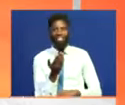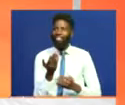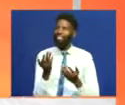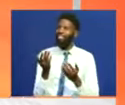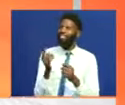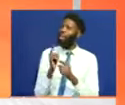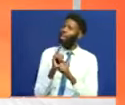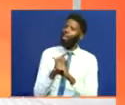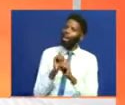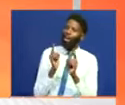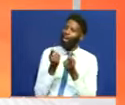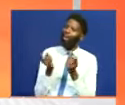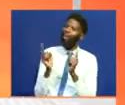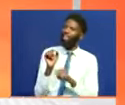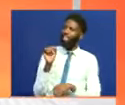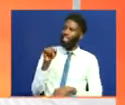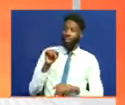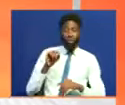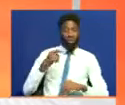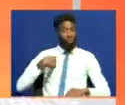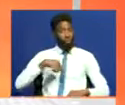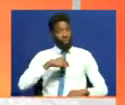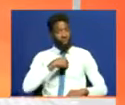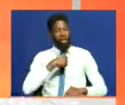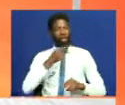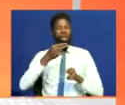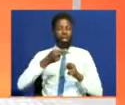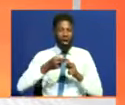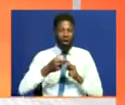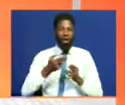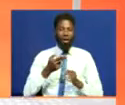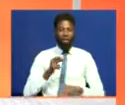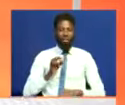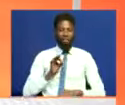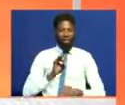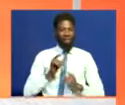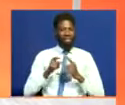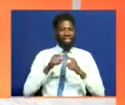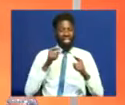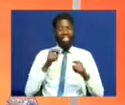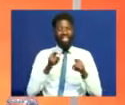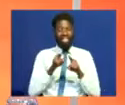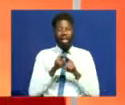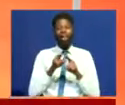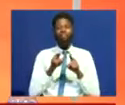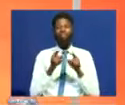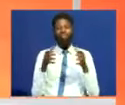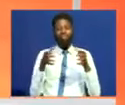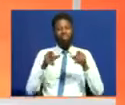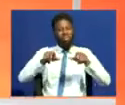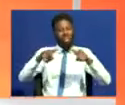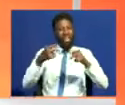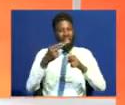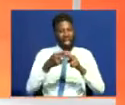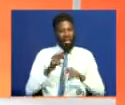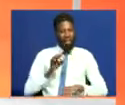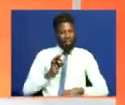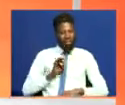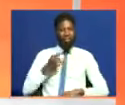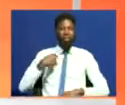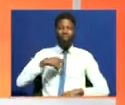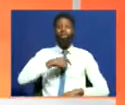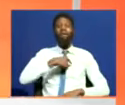course, not all of them. But for us to call it femicide, as the media has also called it femicide correctly, but we need to